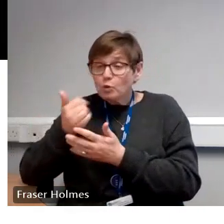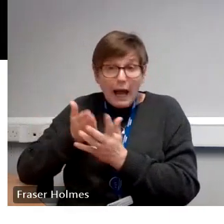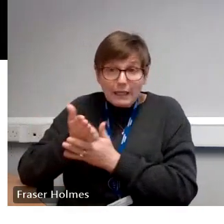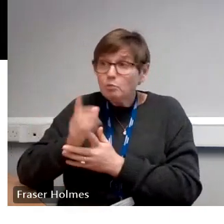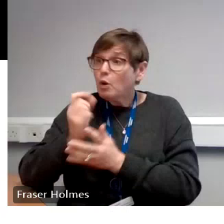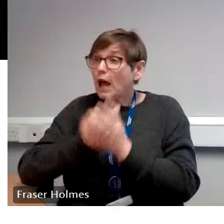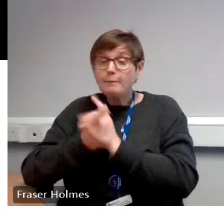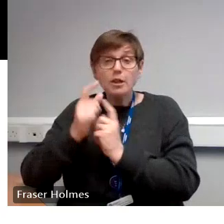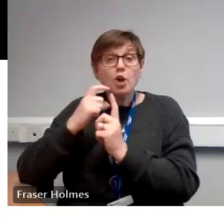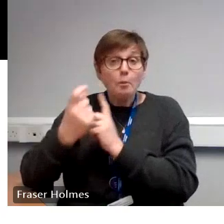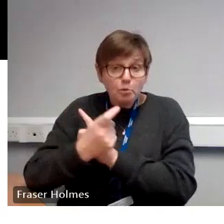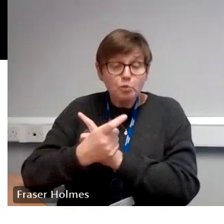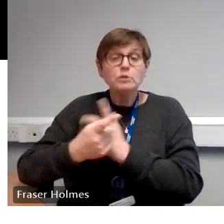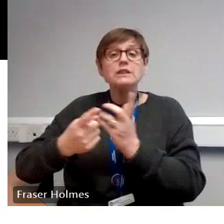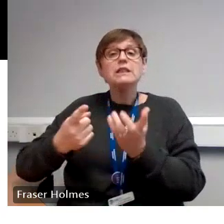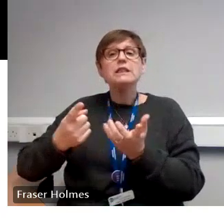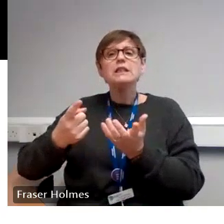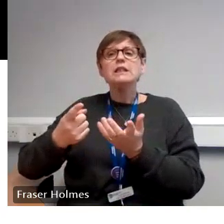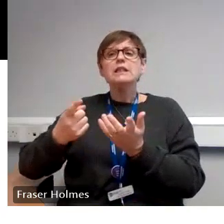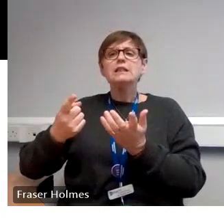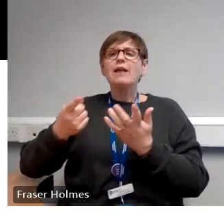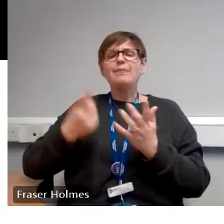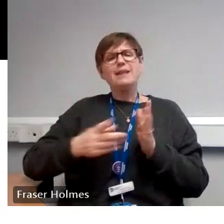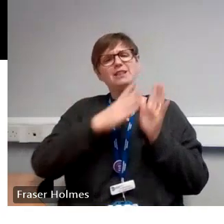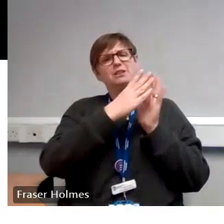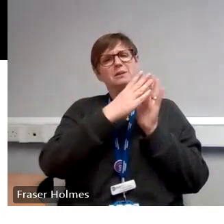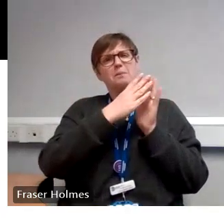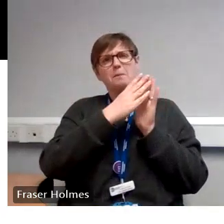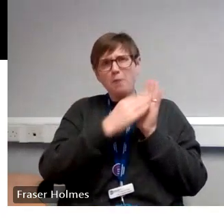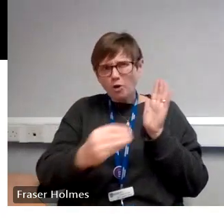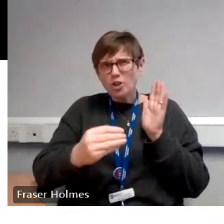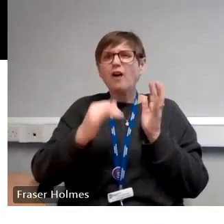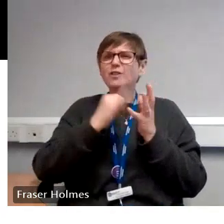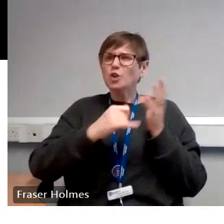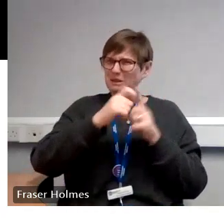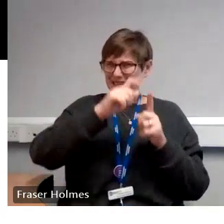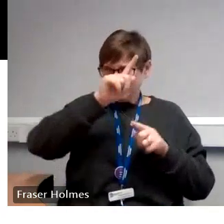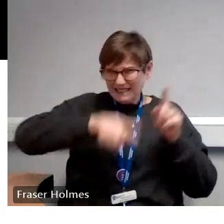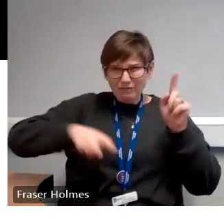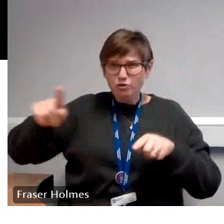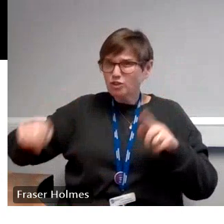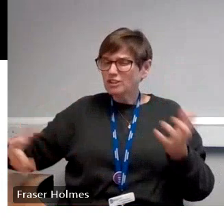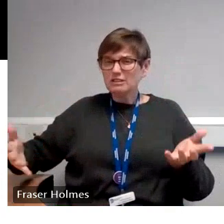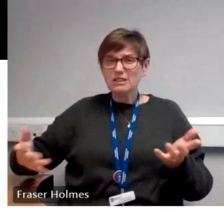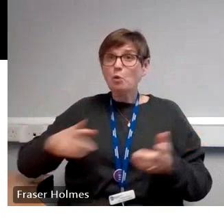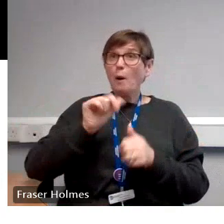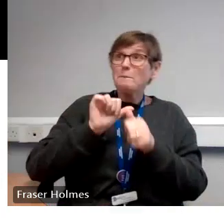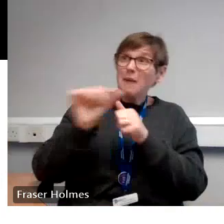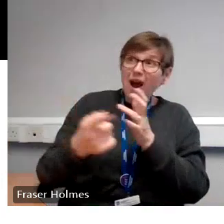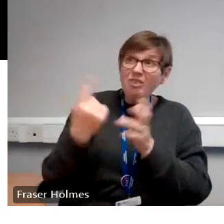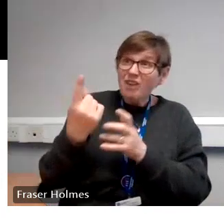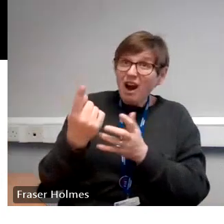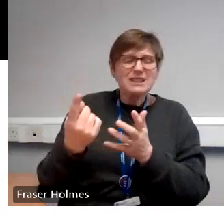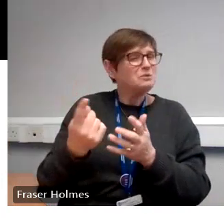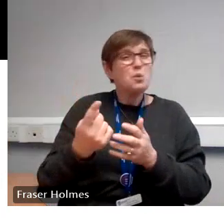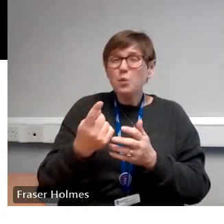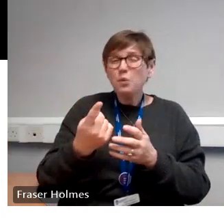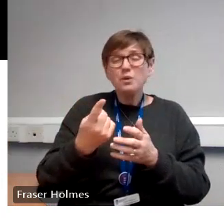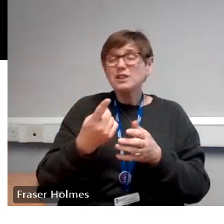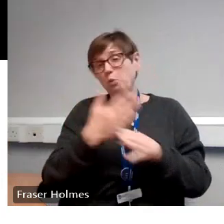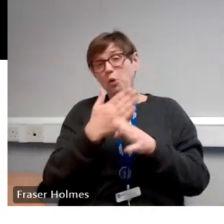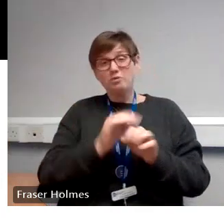communities. And each model of social prescribing is different, and there's not one better than the other. They're all working in their own unique